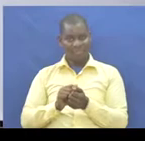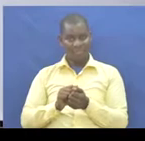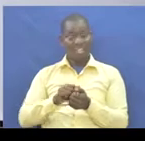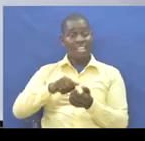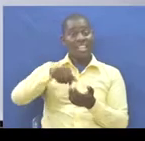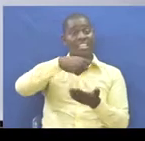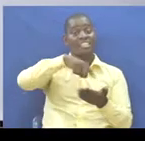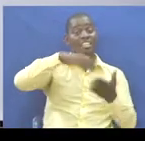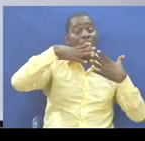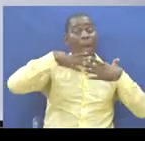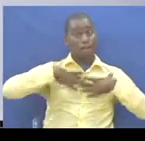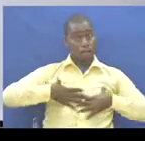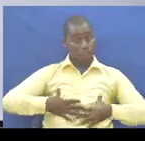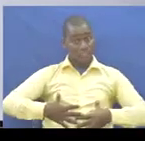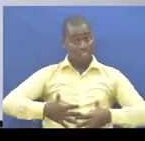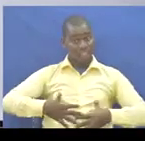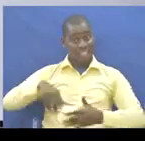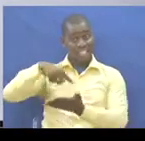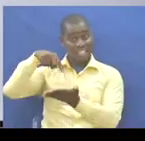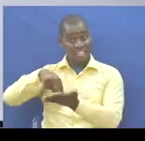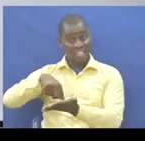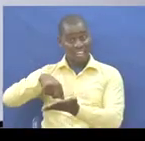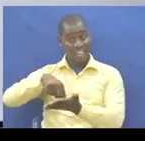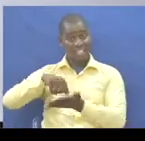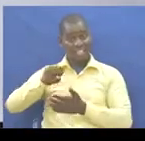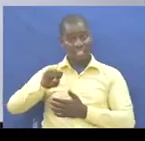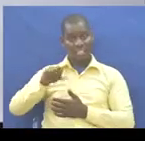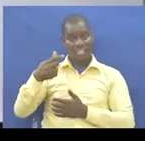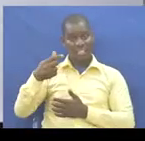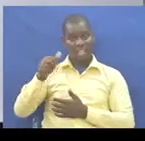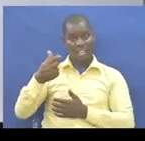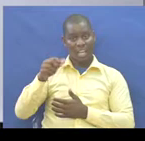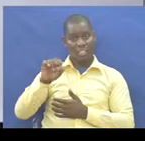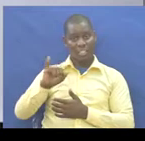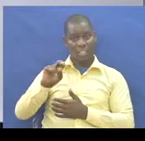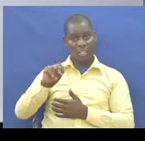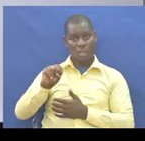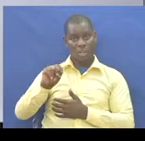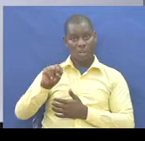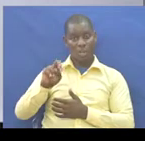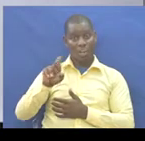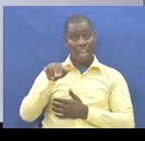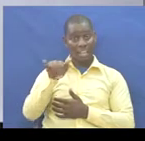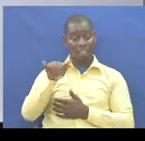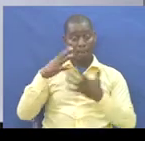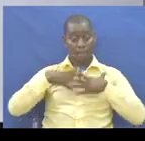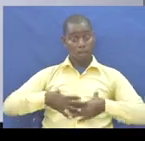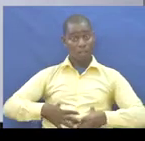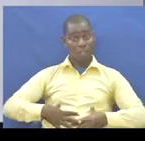in the following areas. A, when a force is applied to a stationary body. To